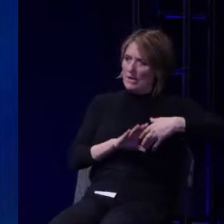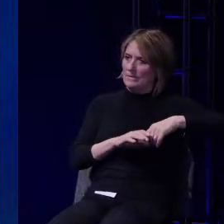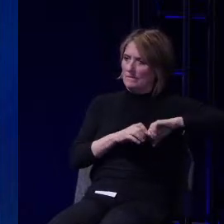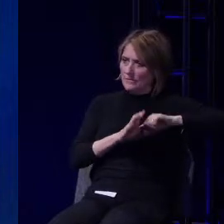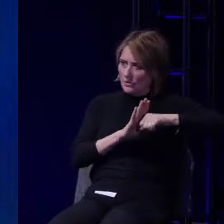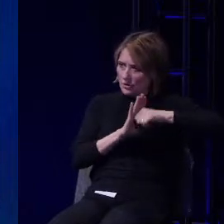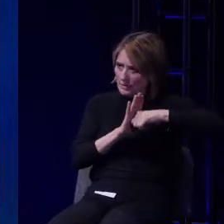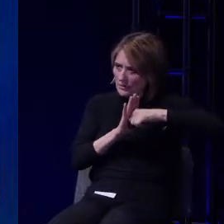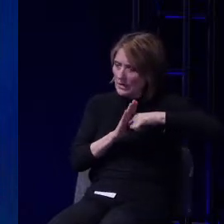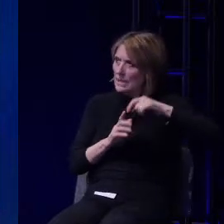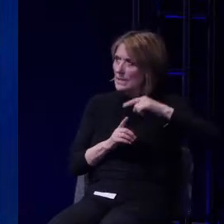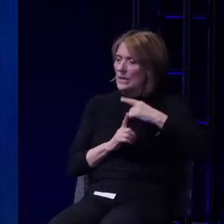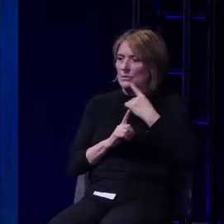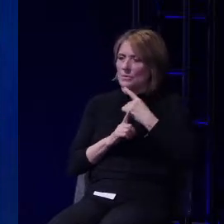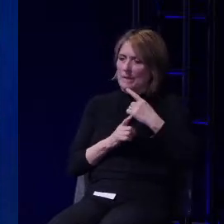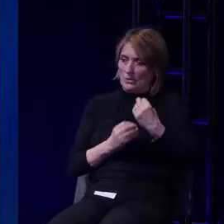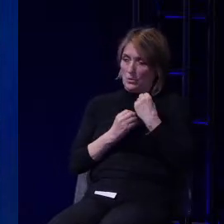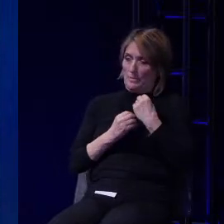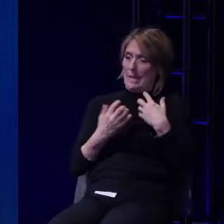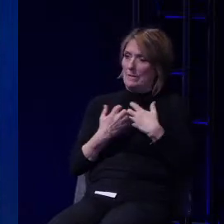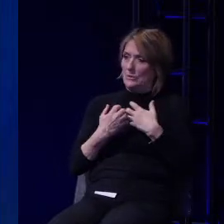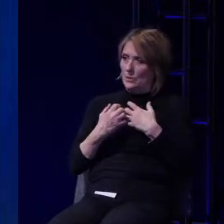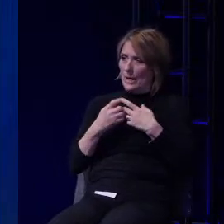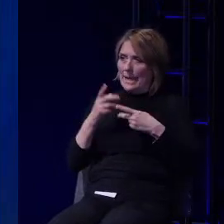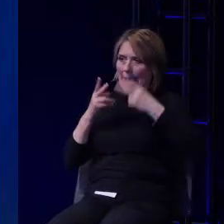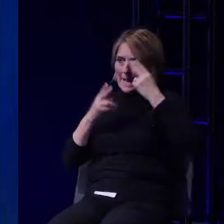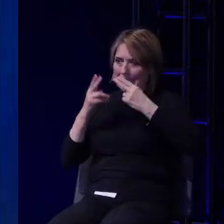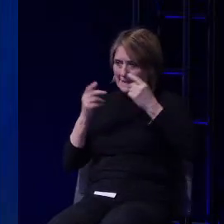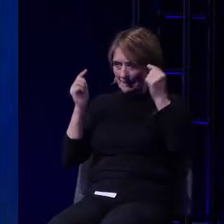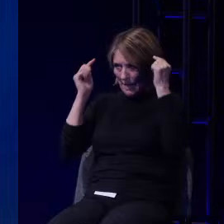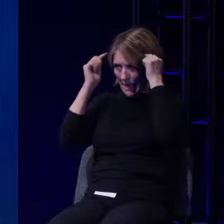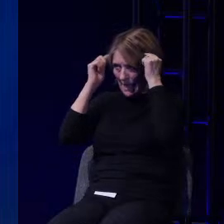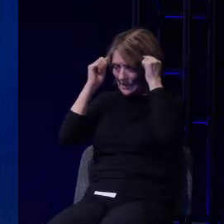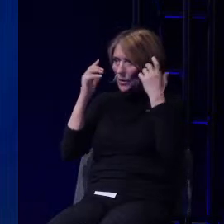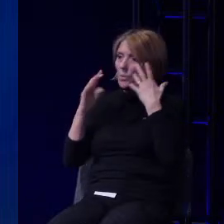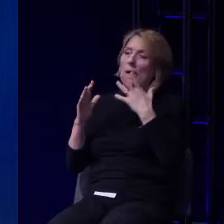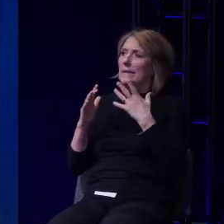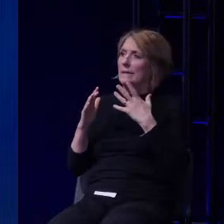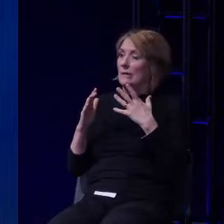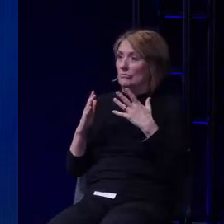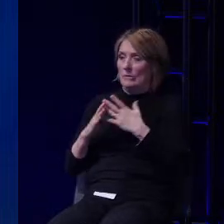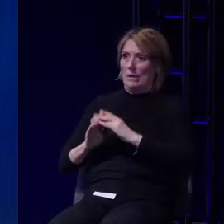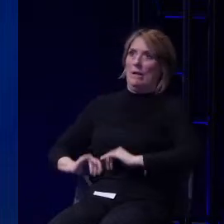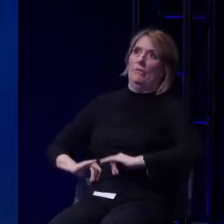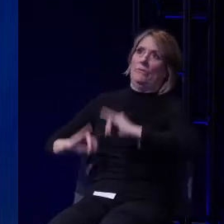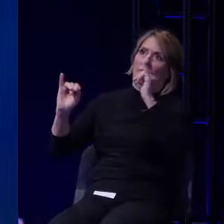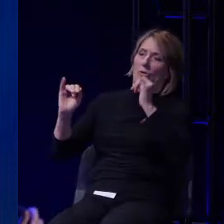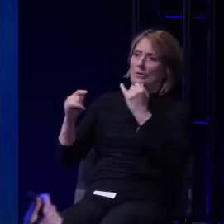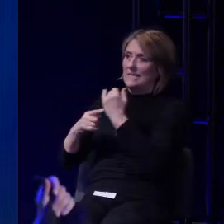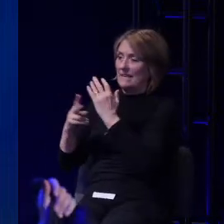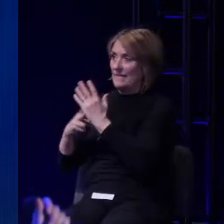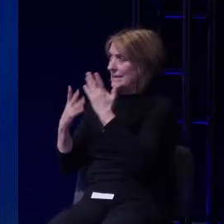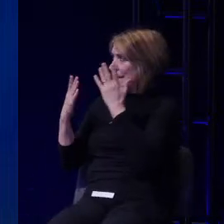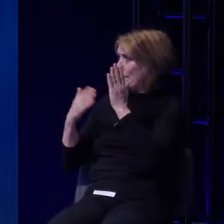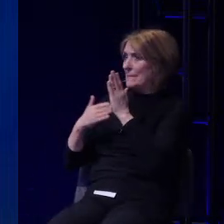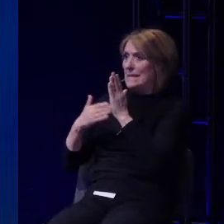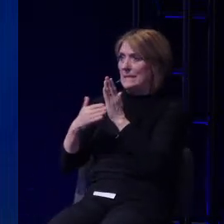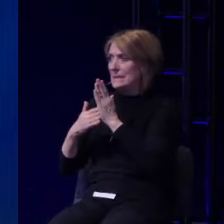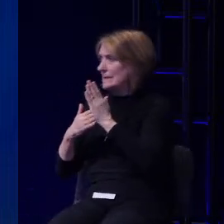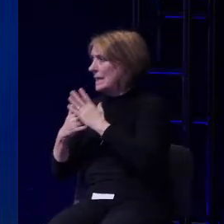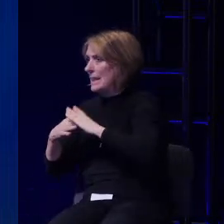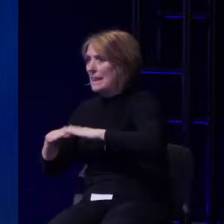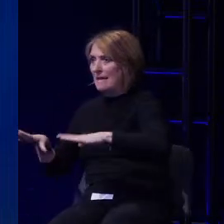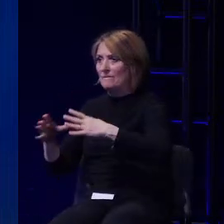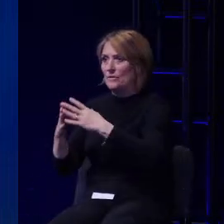head, which I think is invaluable. So when the shit does hit the fan on TV and you've got 10 minutes left to do a scene, you